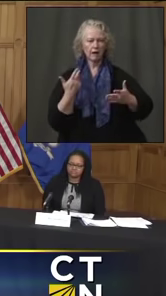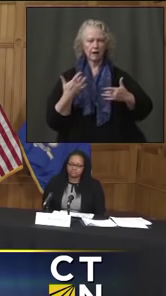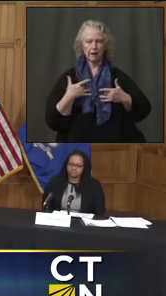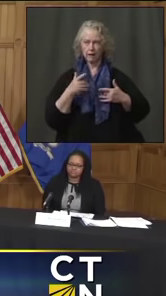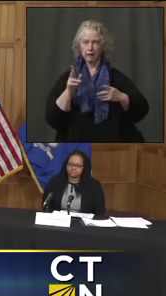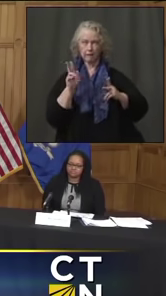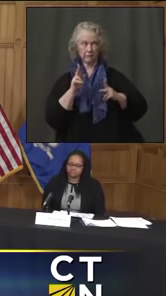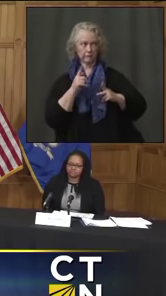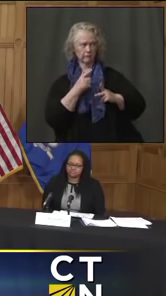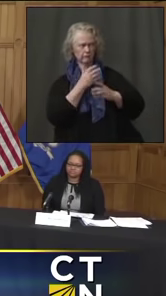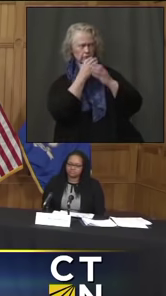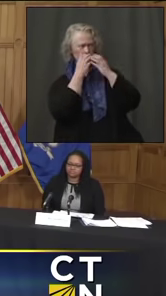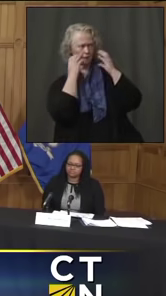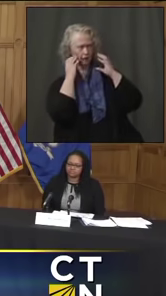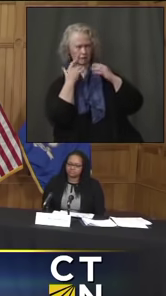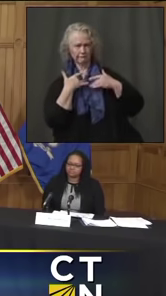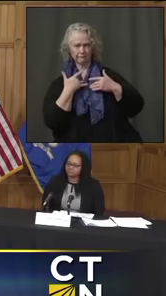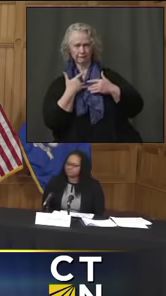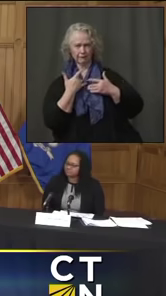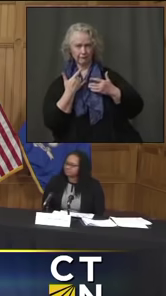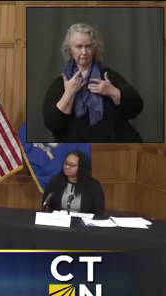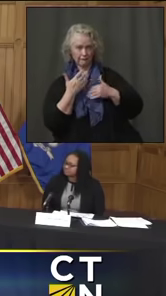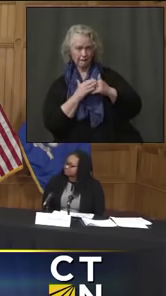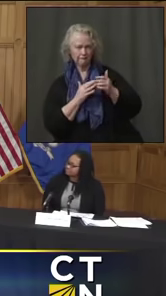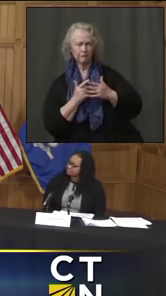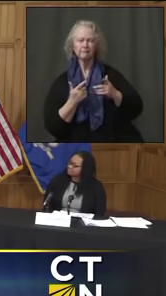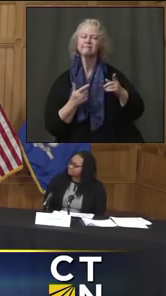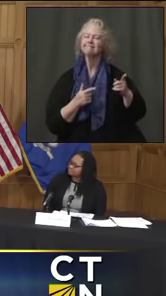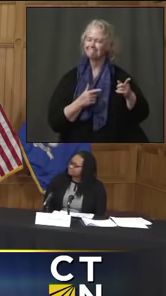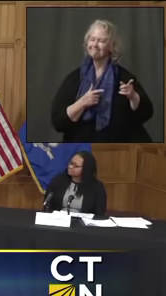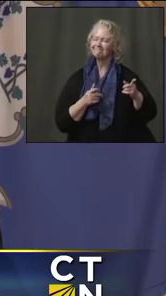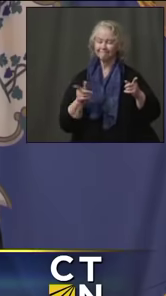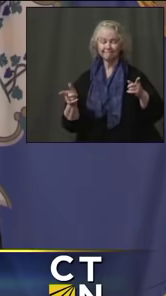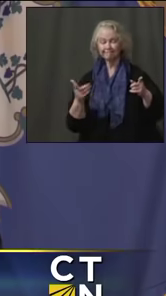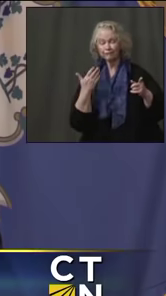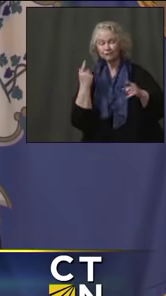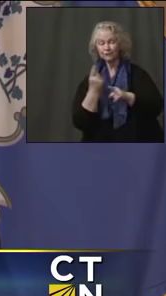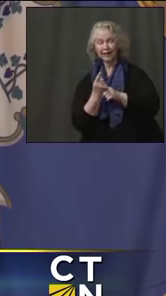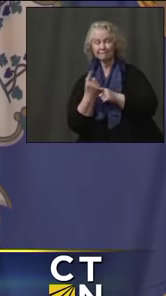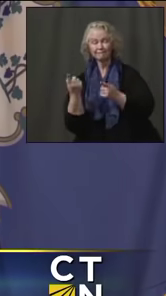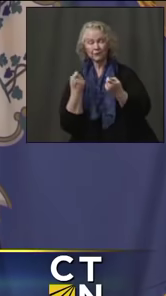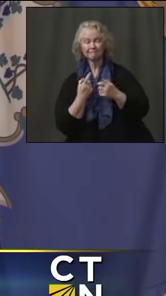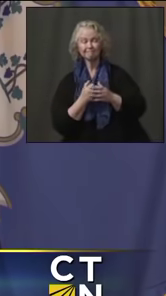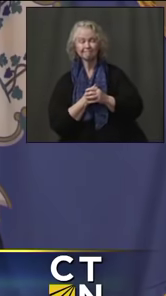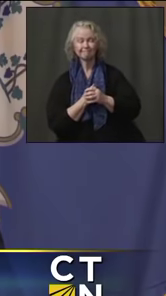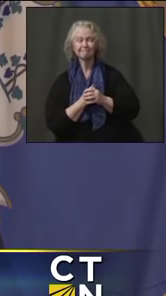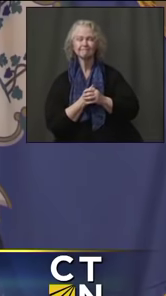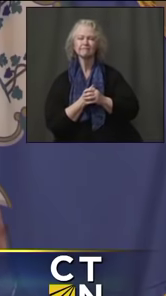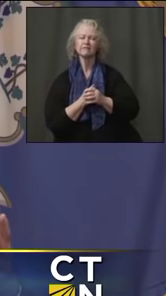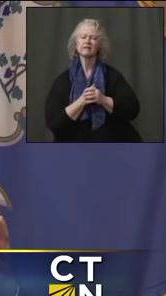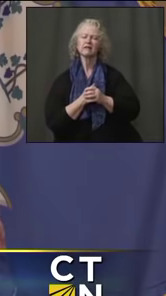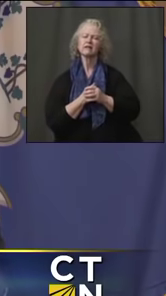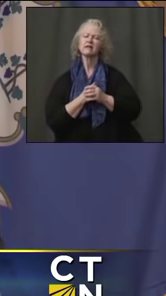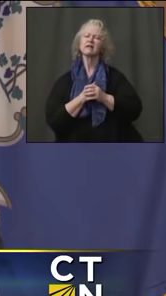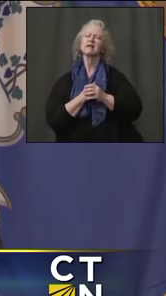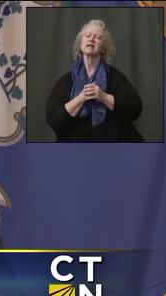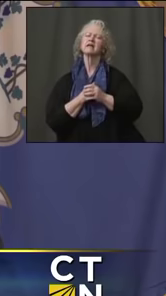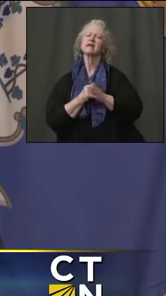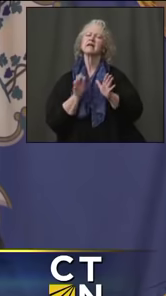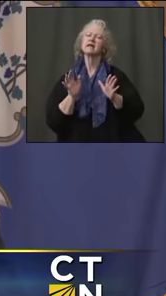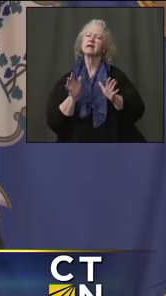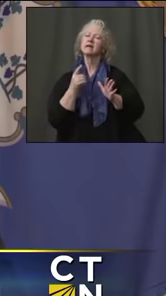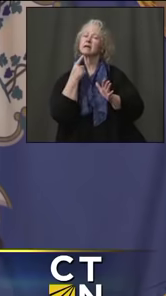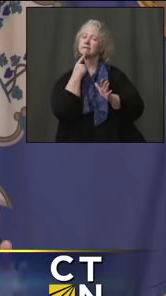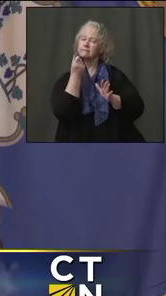wearing a mask? Yeah, so that's the right question. First of all, we're saying as of